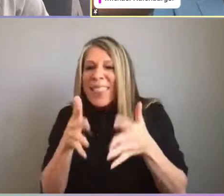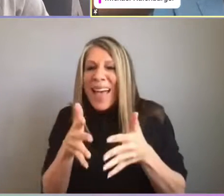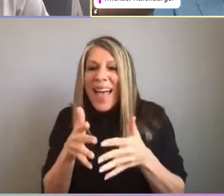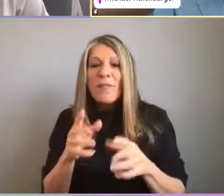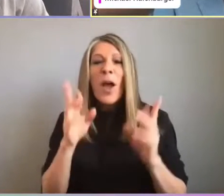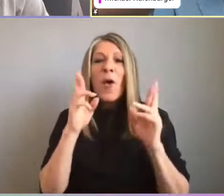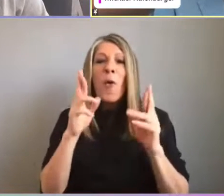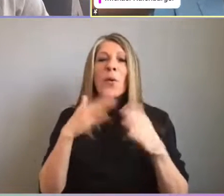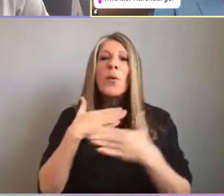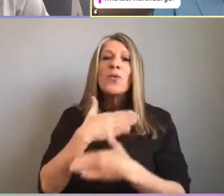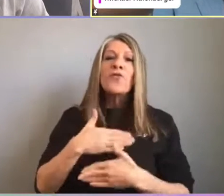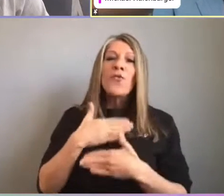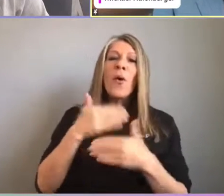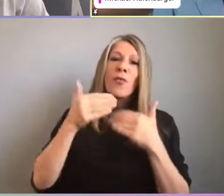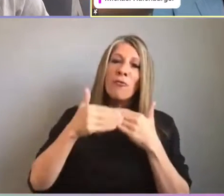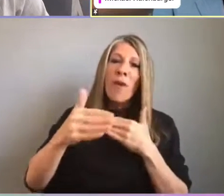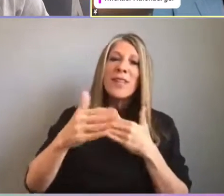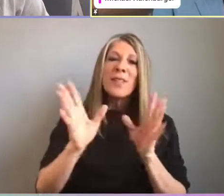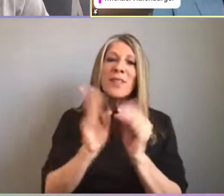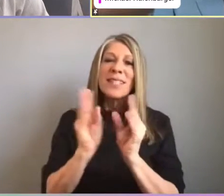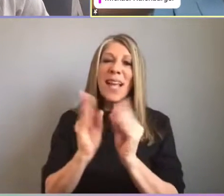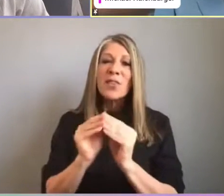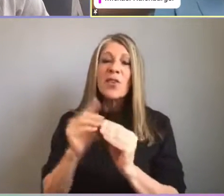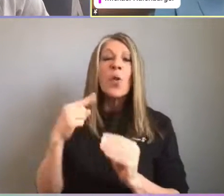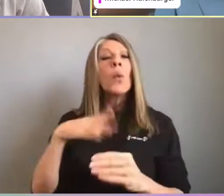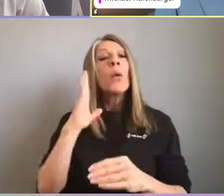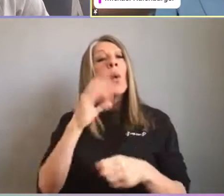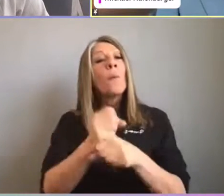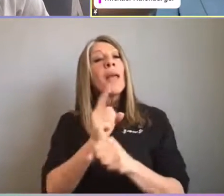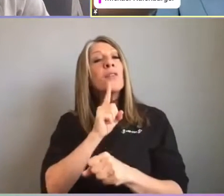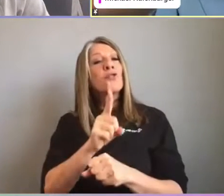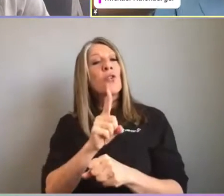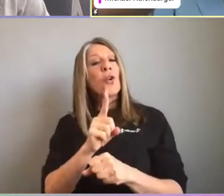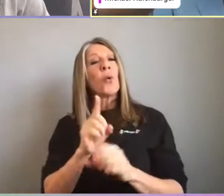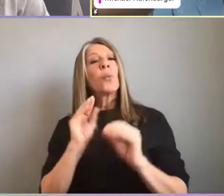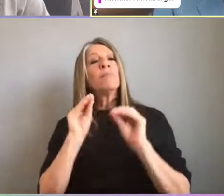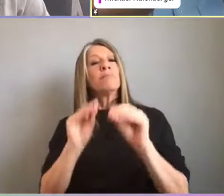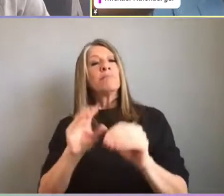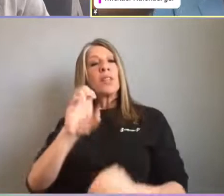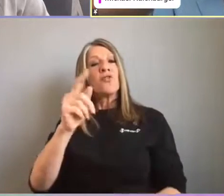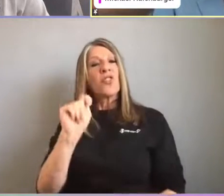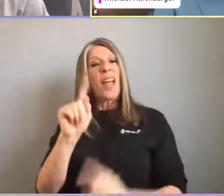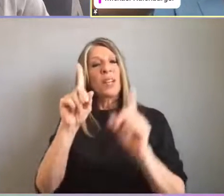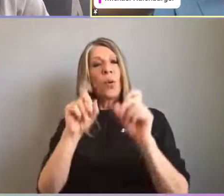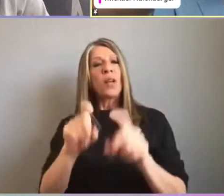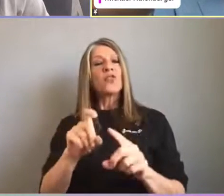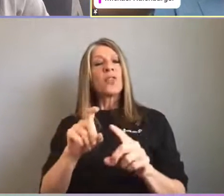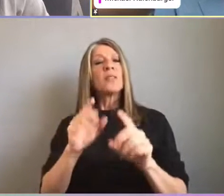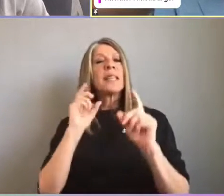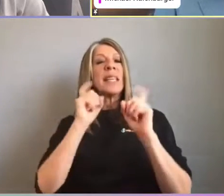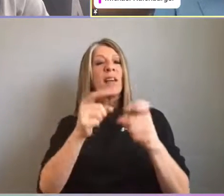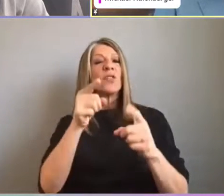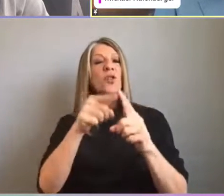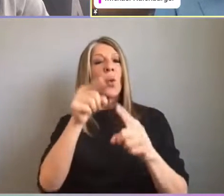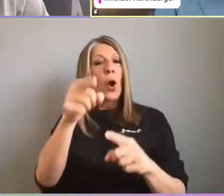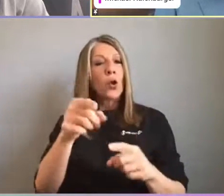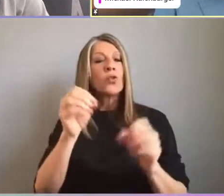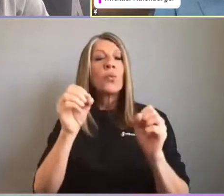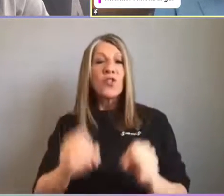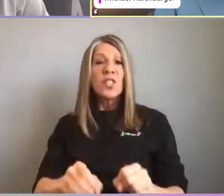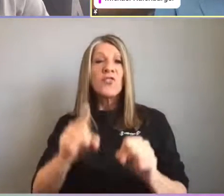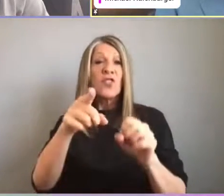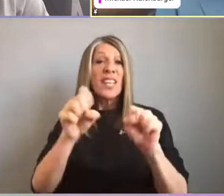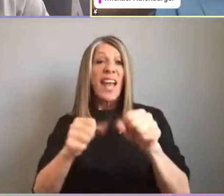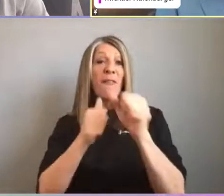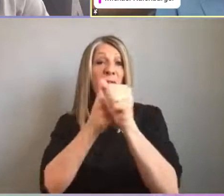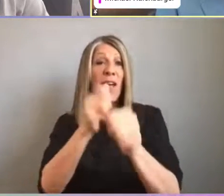enjoy the rest of the sessions you have. And like I said, we'll make sure we get this chat and these questions to Donna afterwards so she can follow up on some of them.